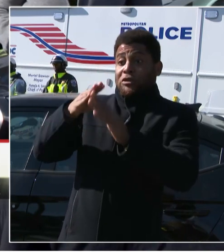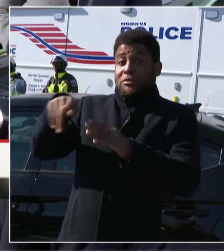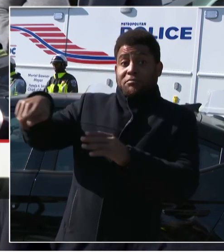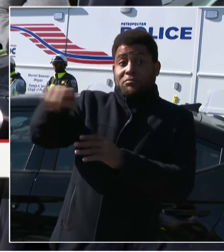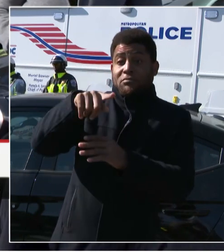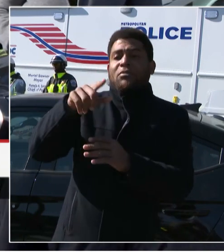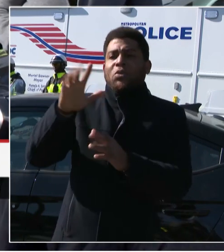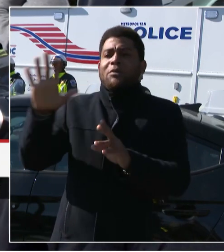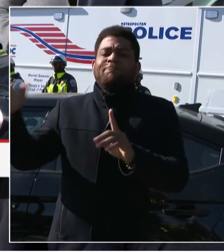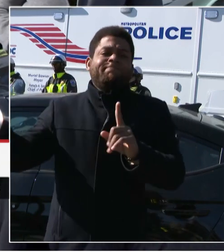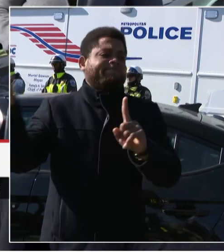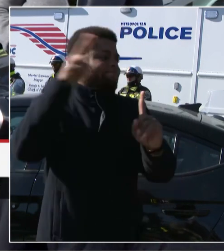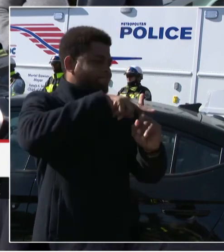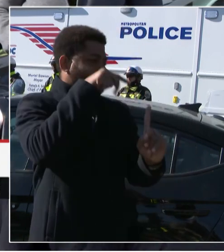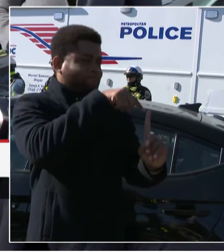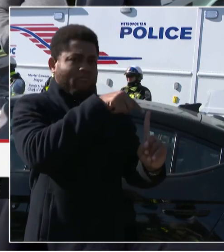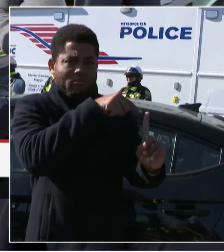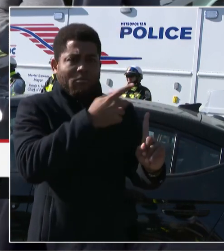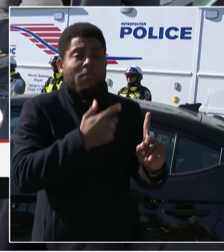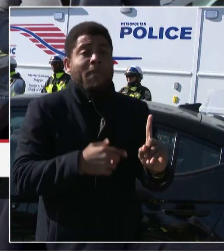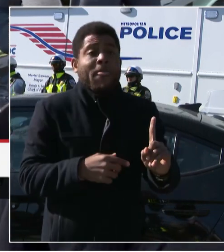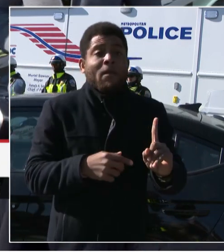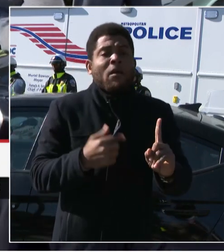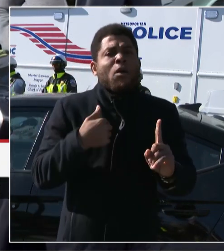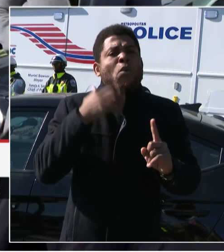that the court believe need to be securely detained.